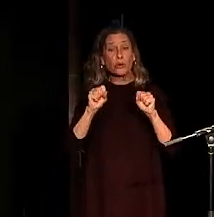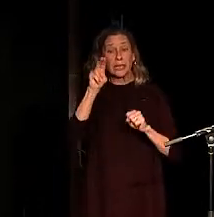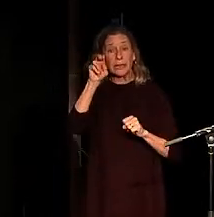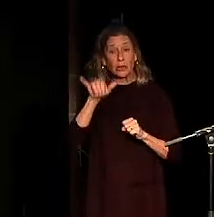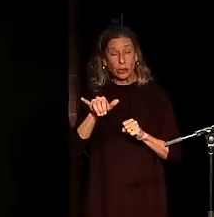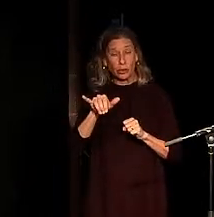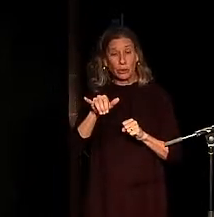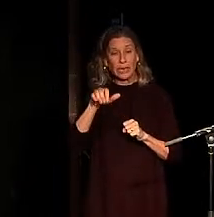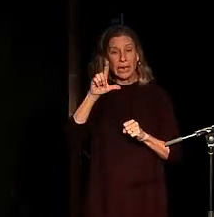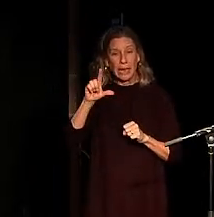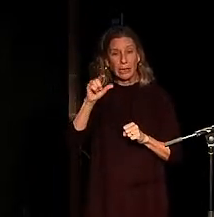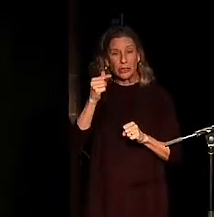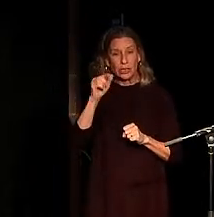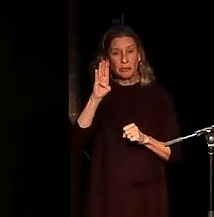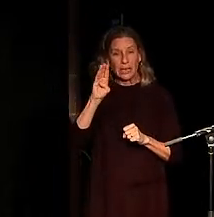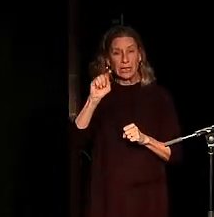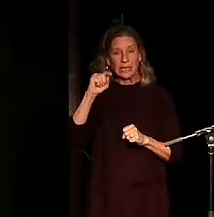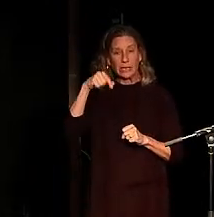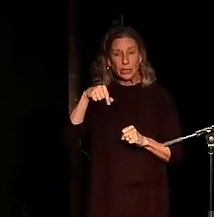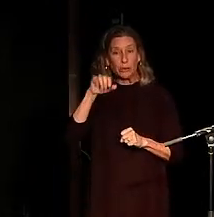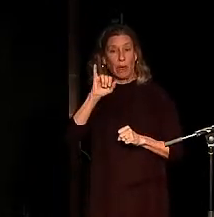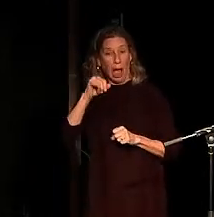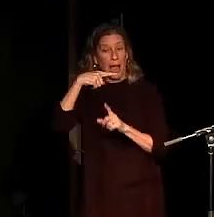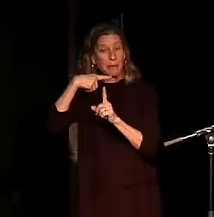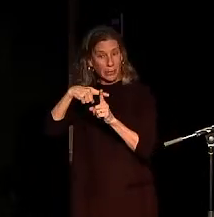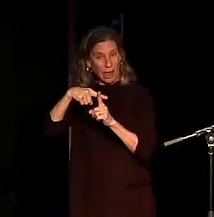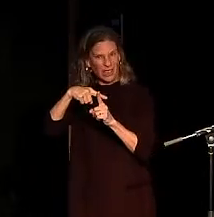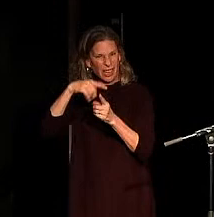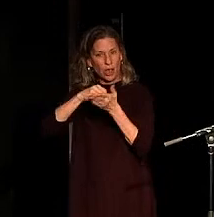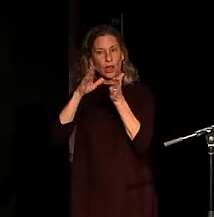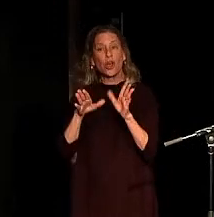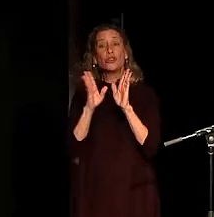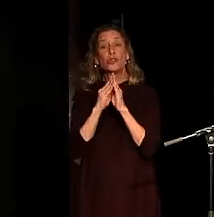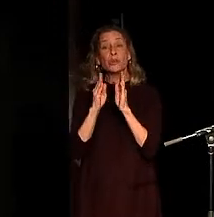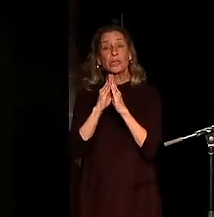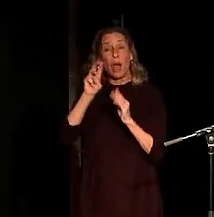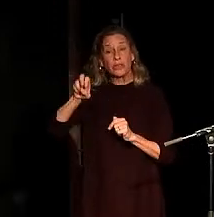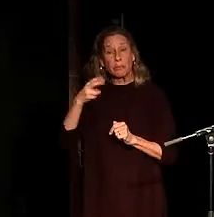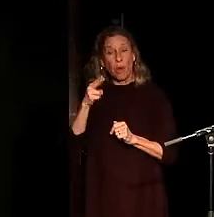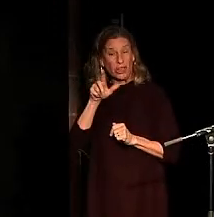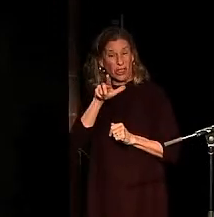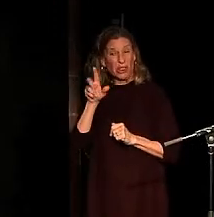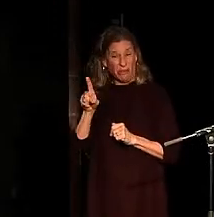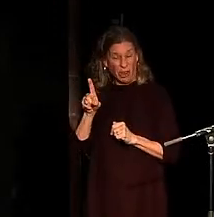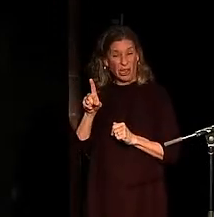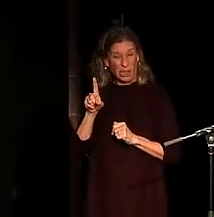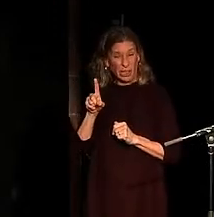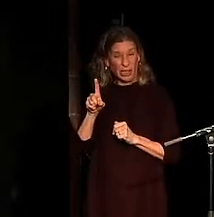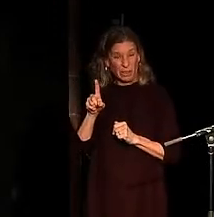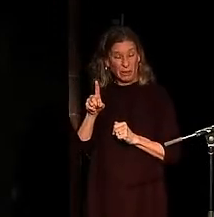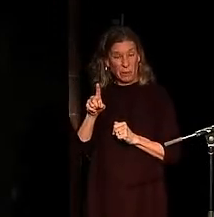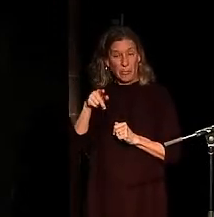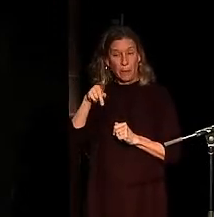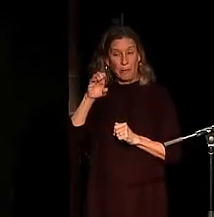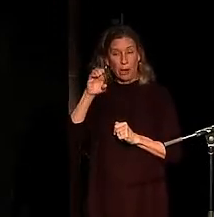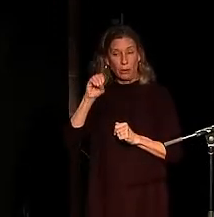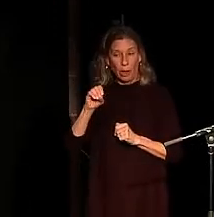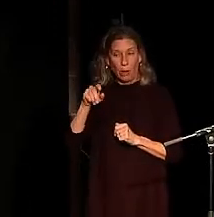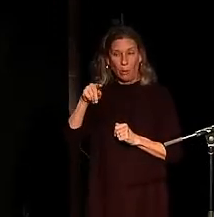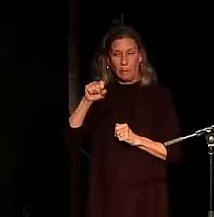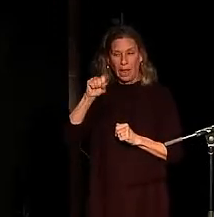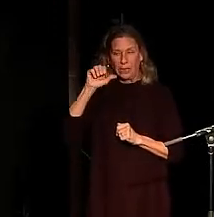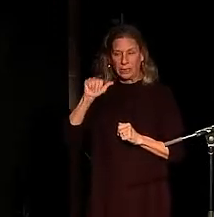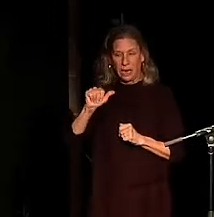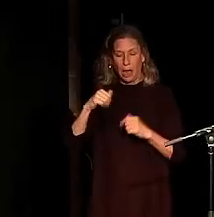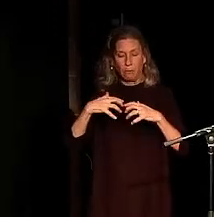CUNY LGBTQI plus student conference March 31st. Pop-up Plaza events are going to happen